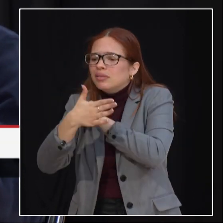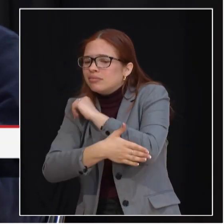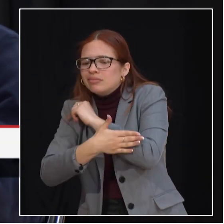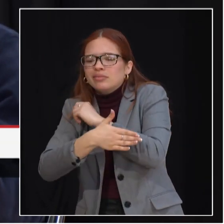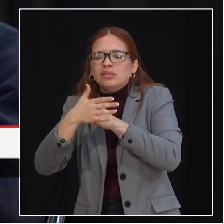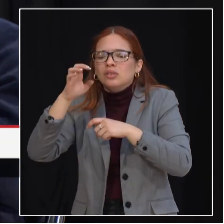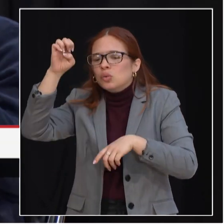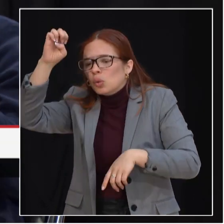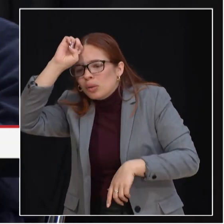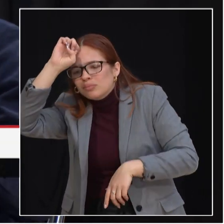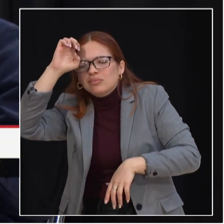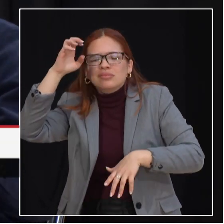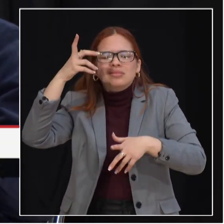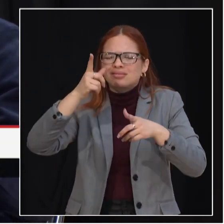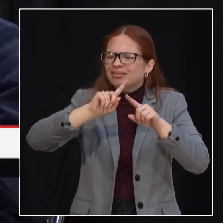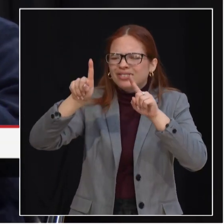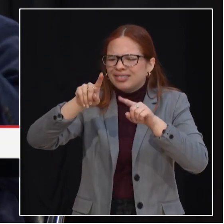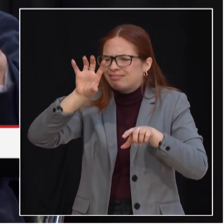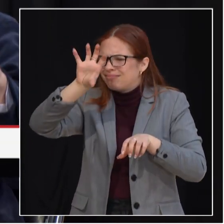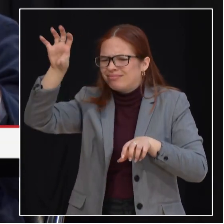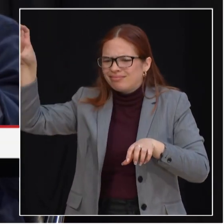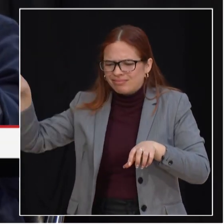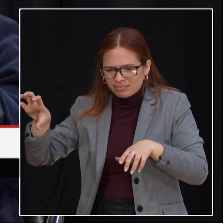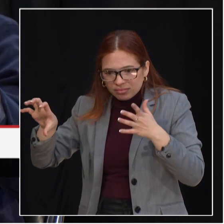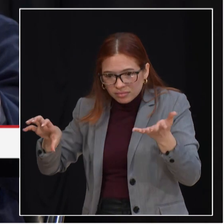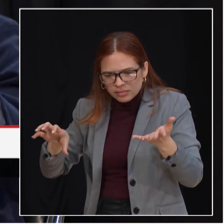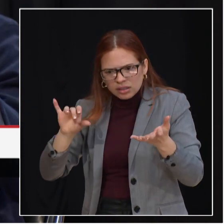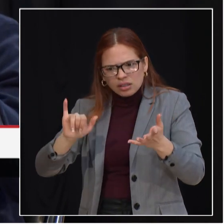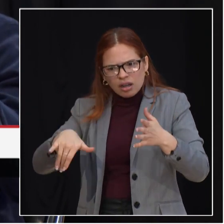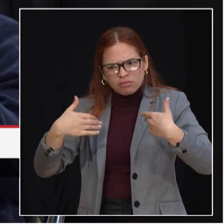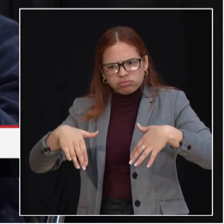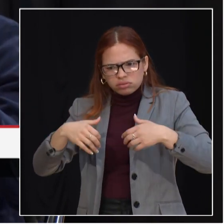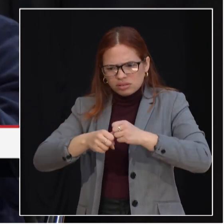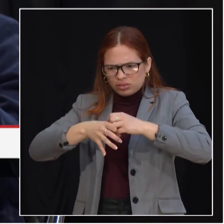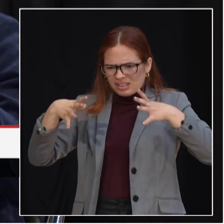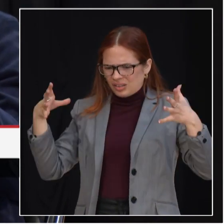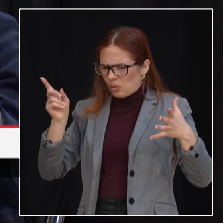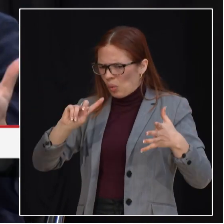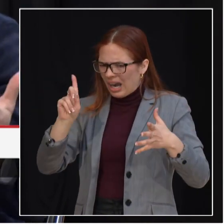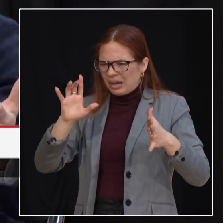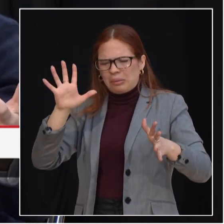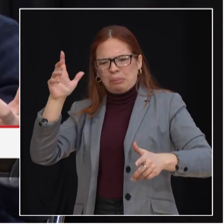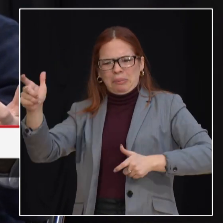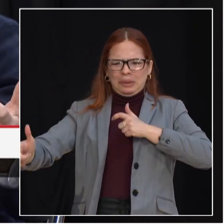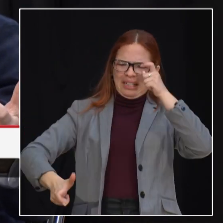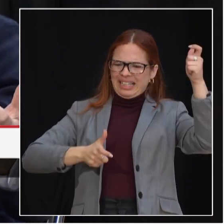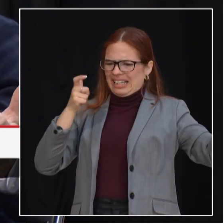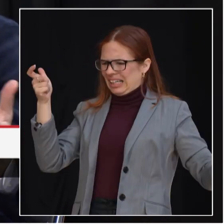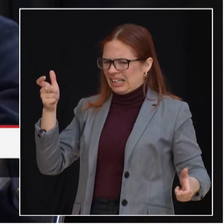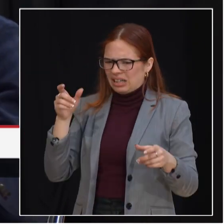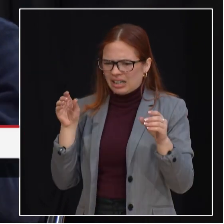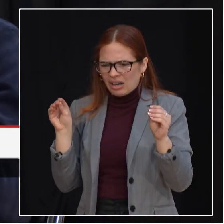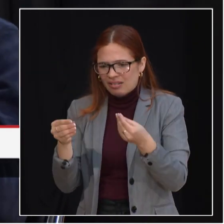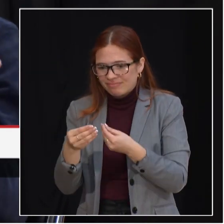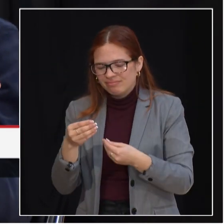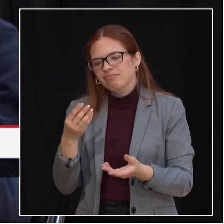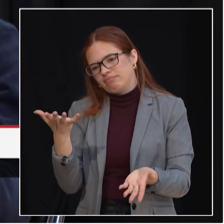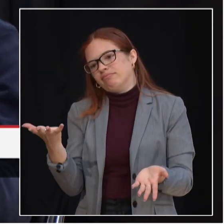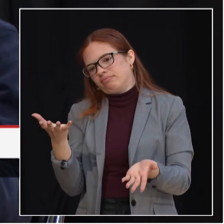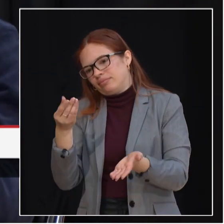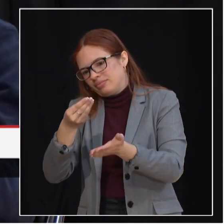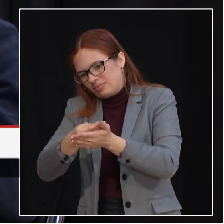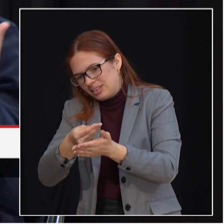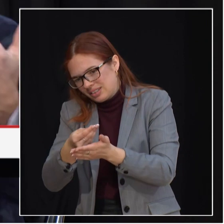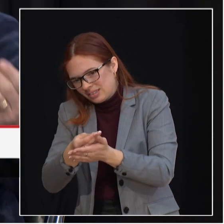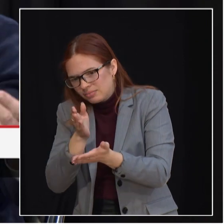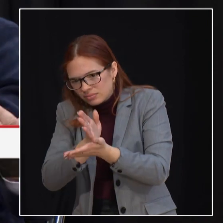and decide where we are going to put our largest offices, finances obviously comes into that equation, and the Vitality